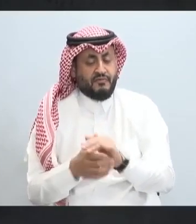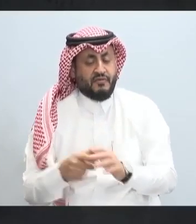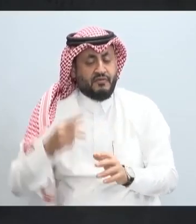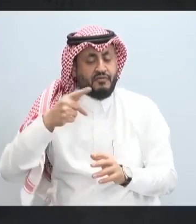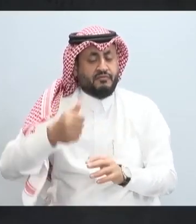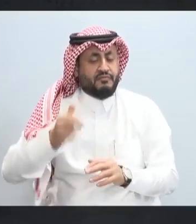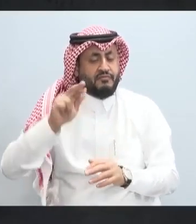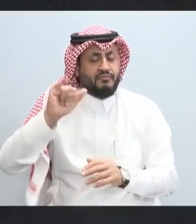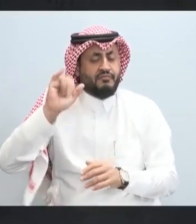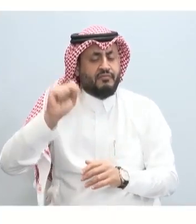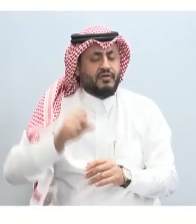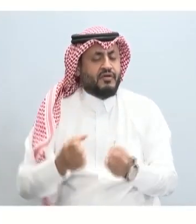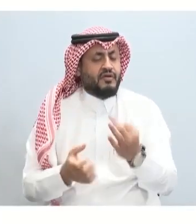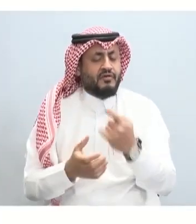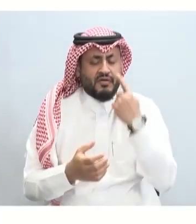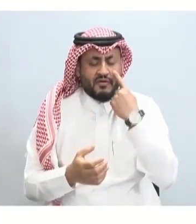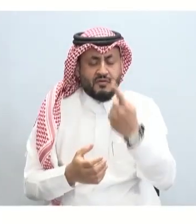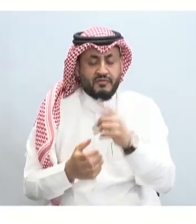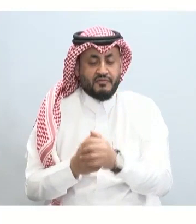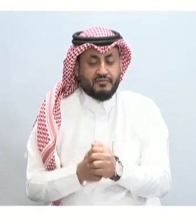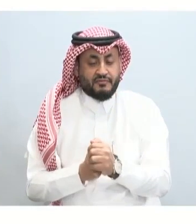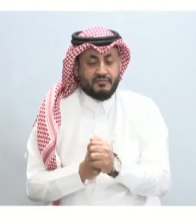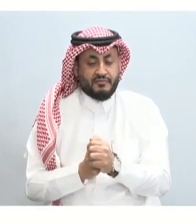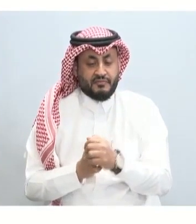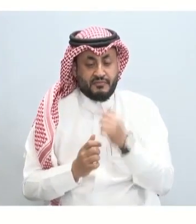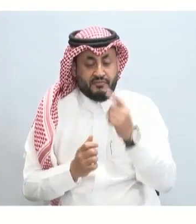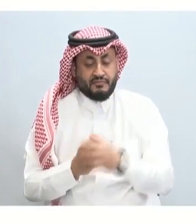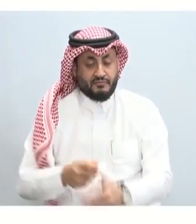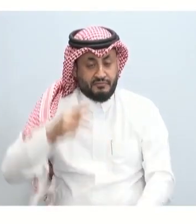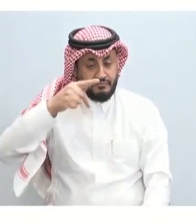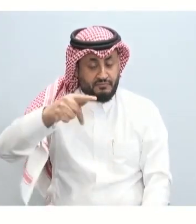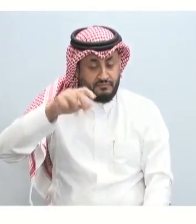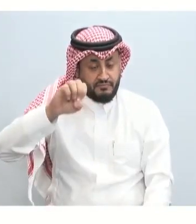flight, we can have a look and say Paris flight is